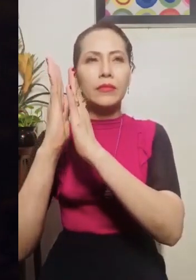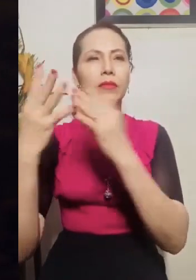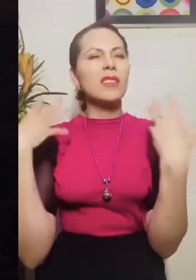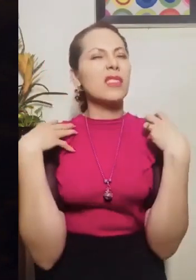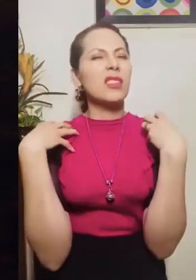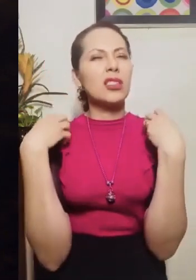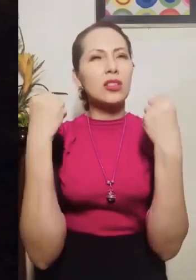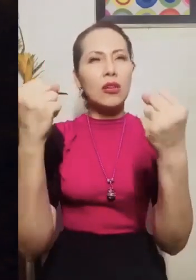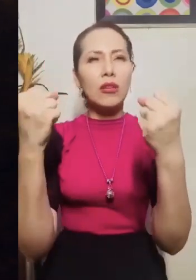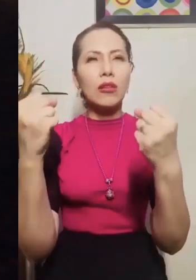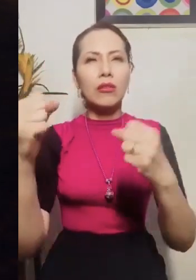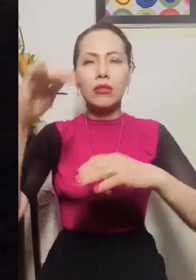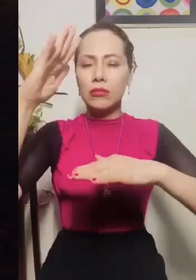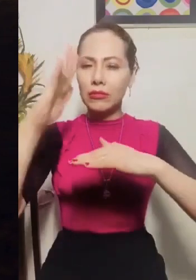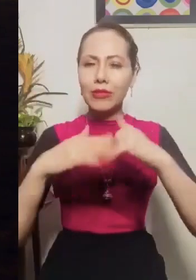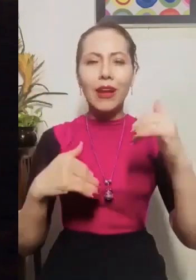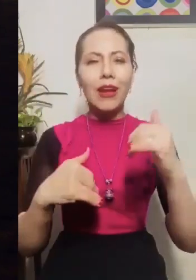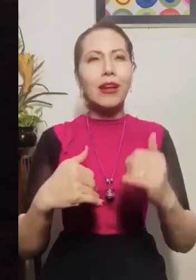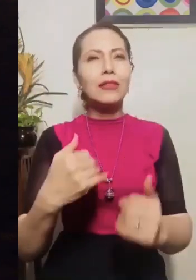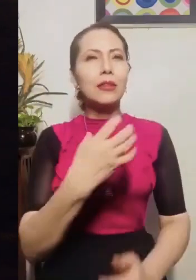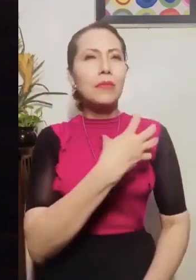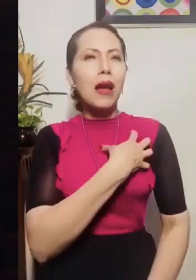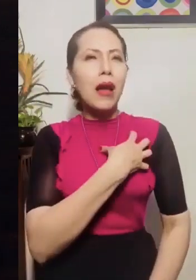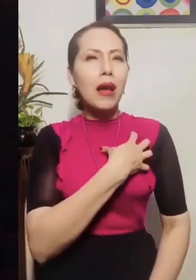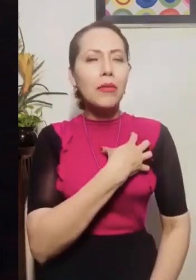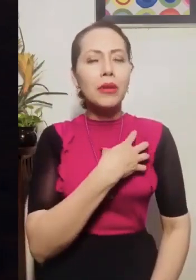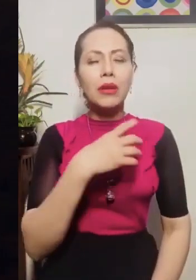face, stronger than